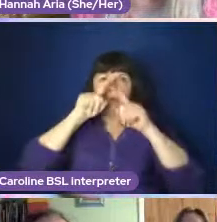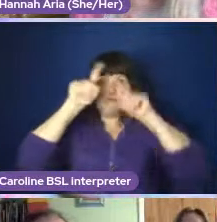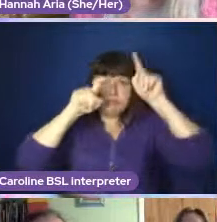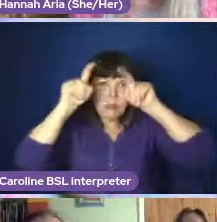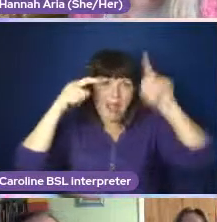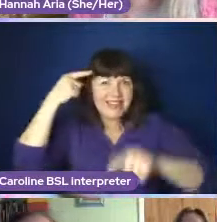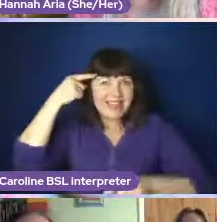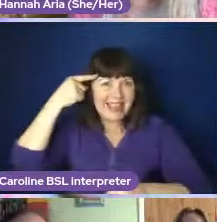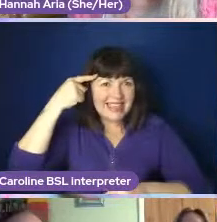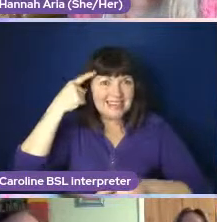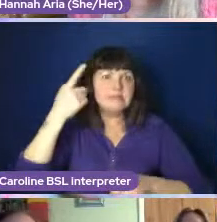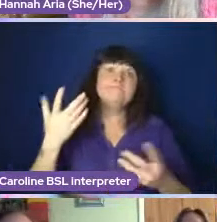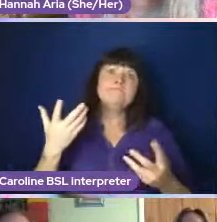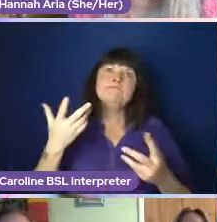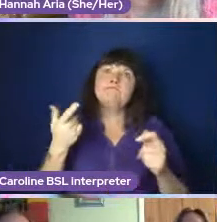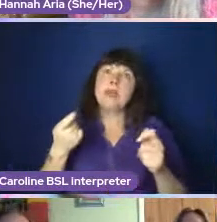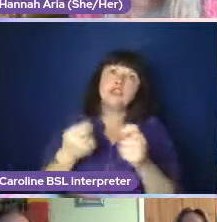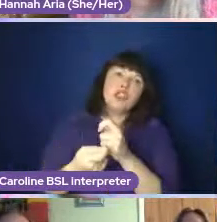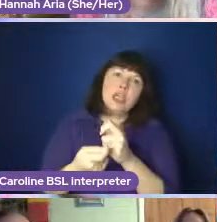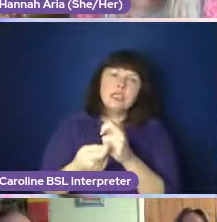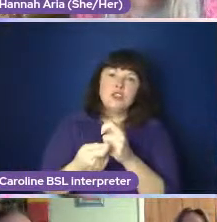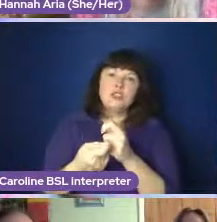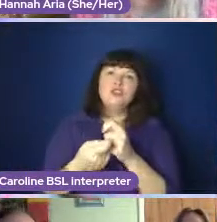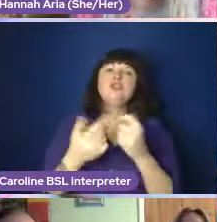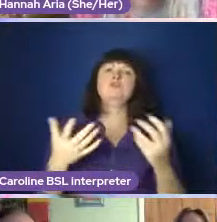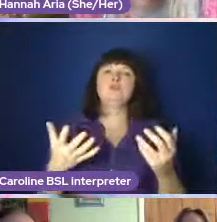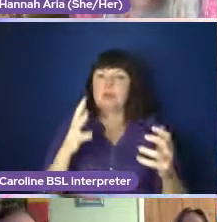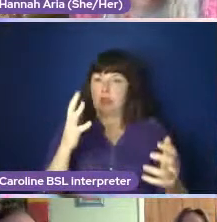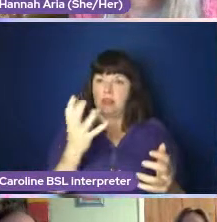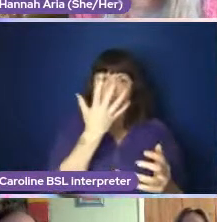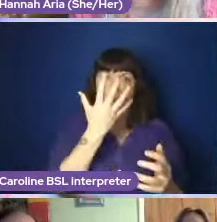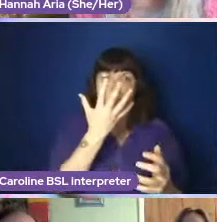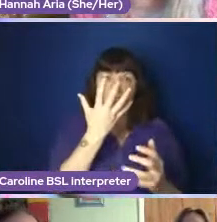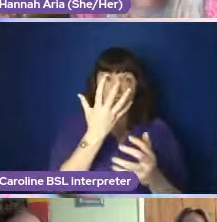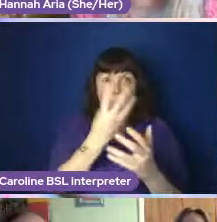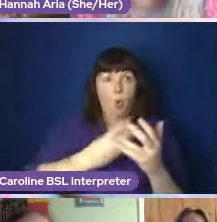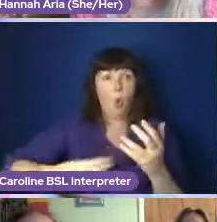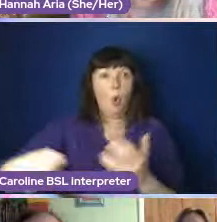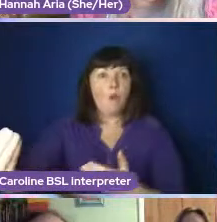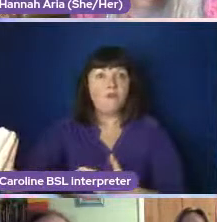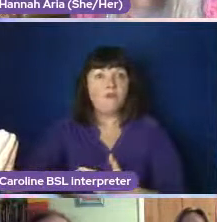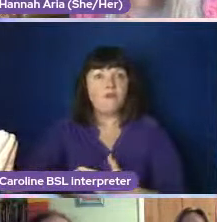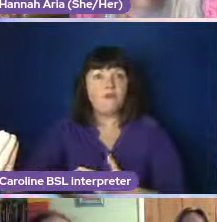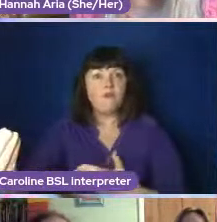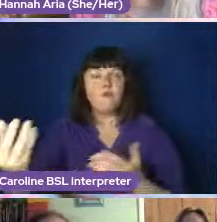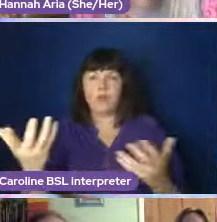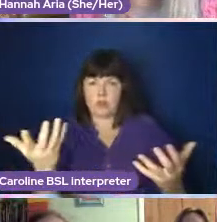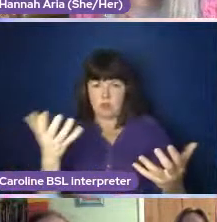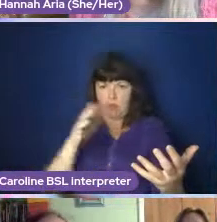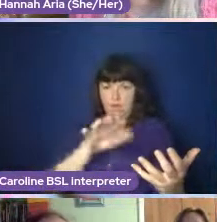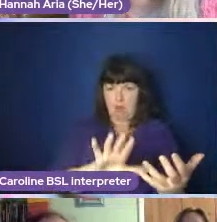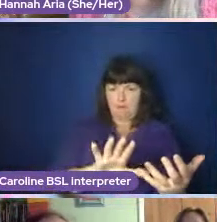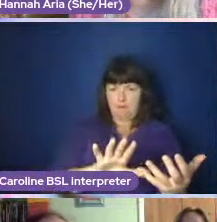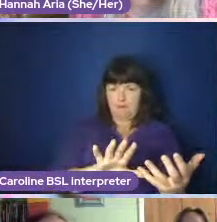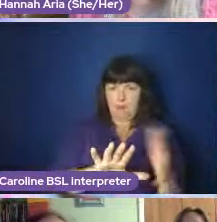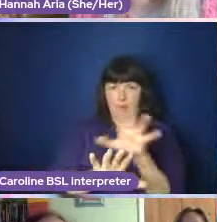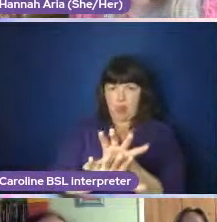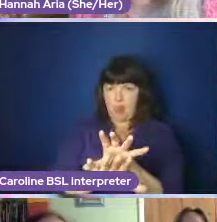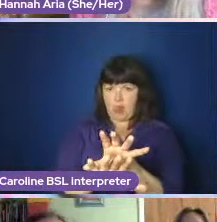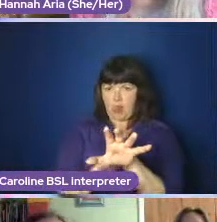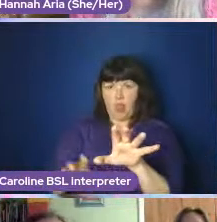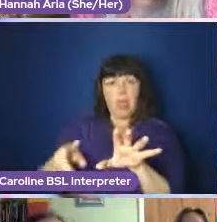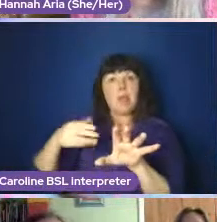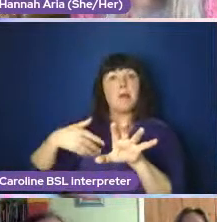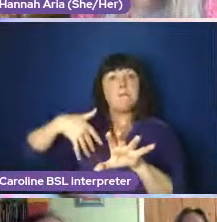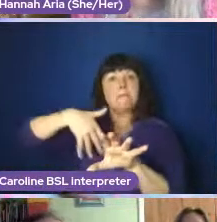I'd just stick with yellow. And then I took the mask away and put the head cut out on to paint the background, and then added the words